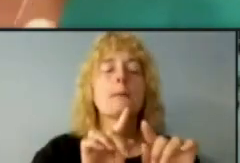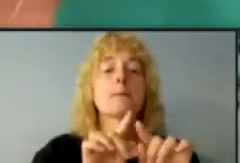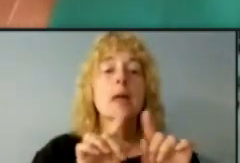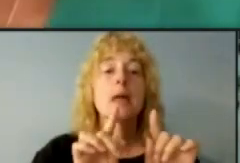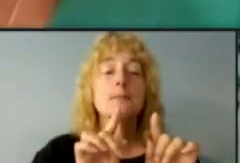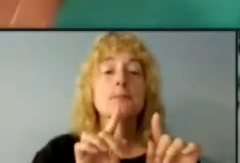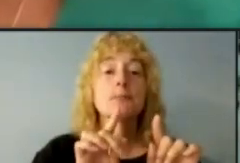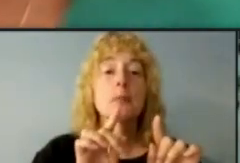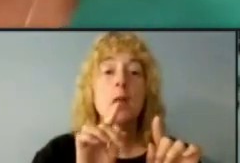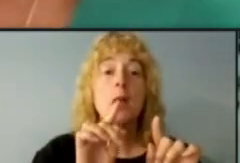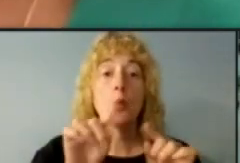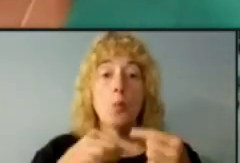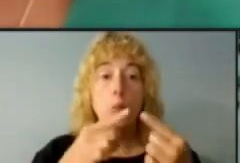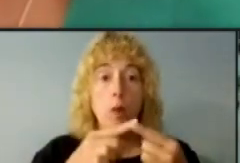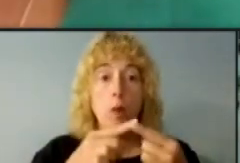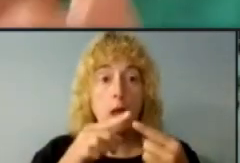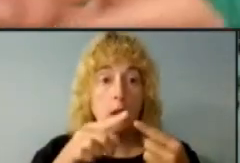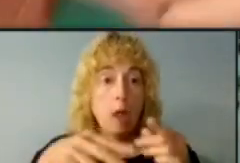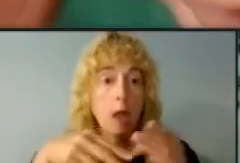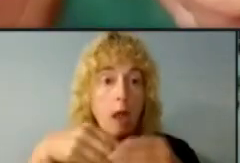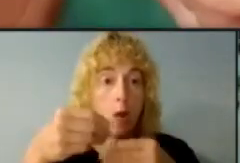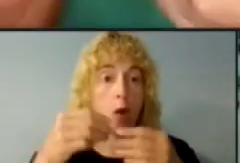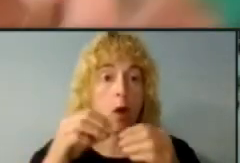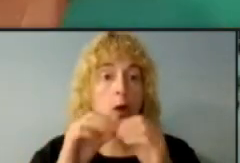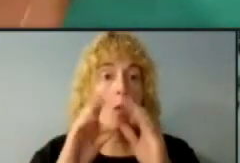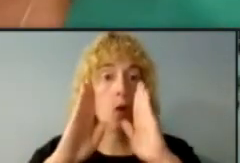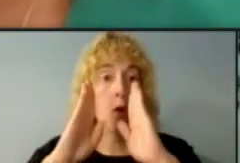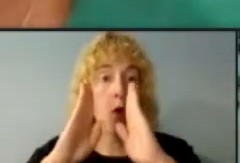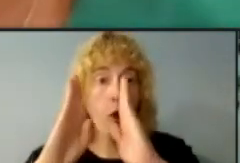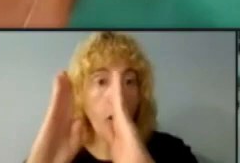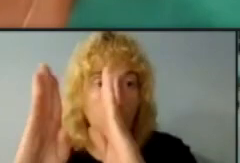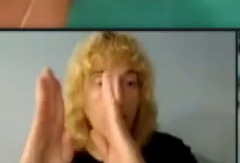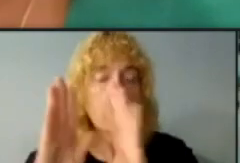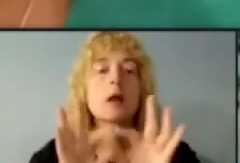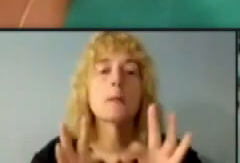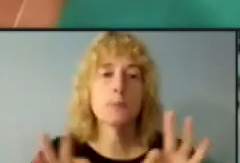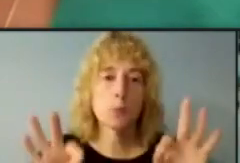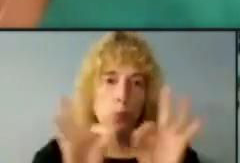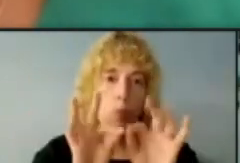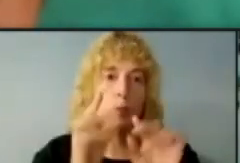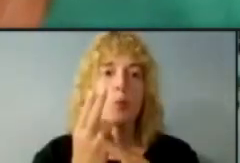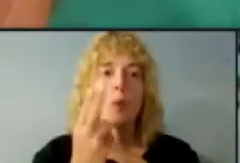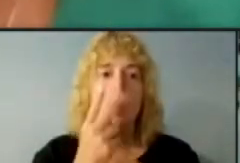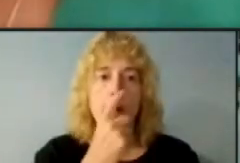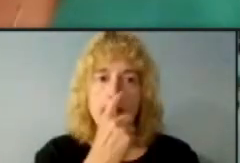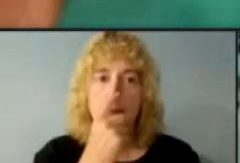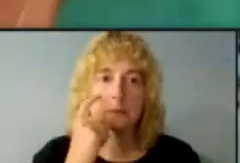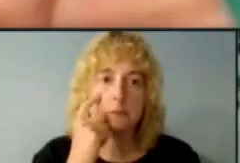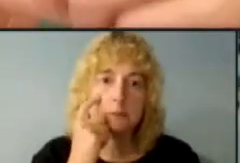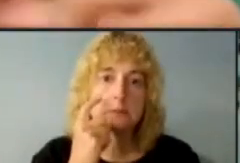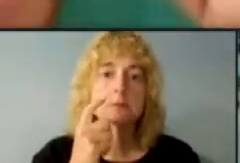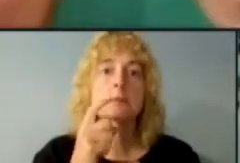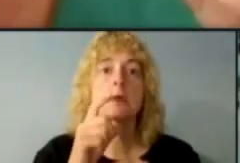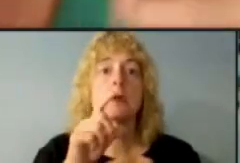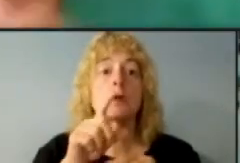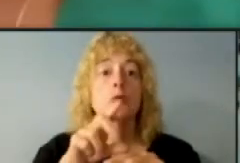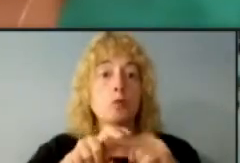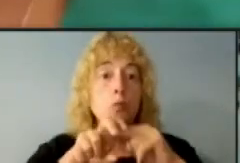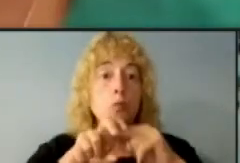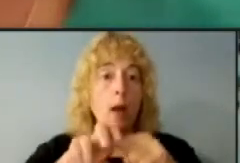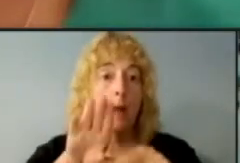But when you're out in the hallways, it's really important to wear your mask. If you are taking the bus to school, you are required to wear your